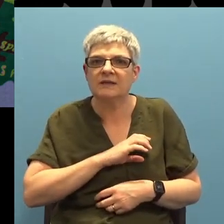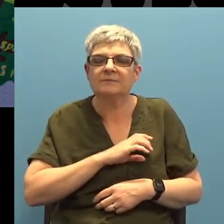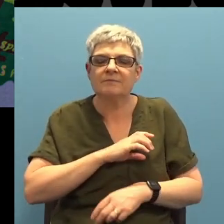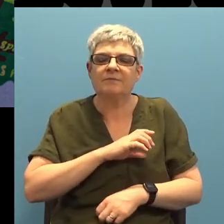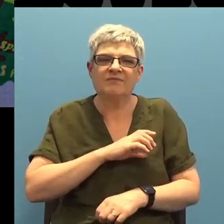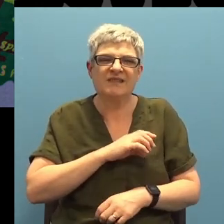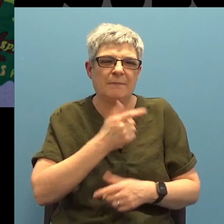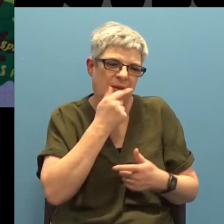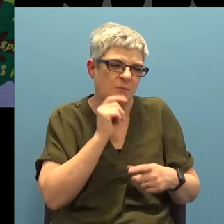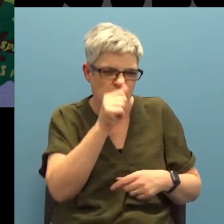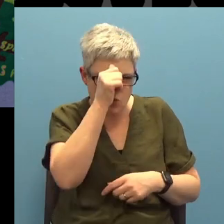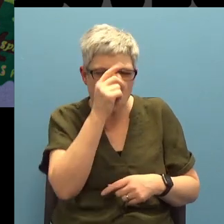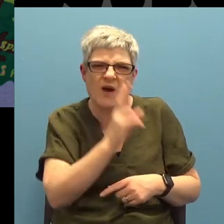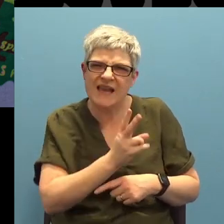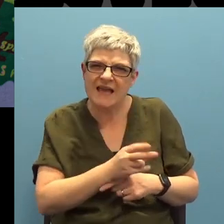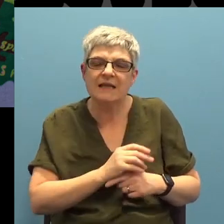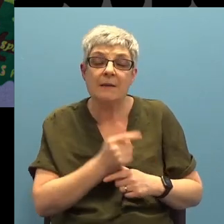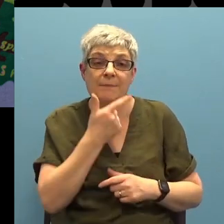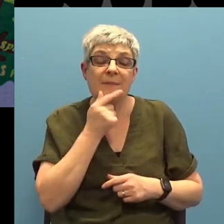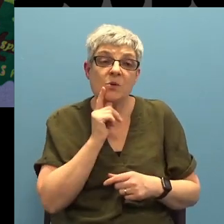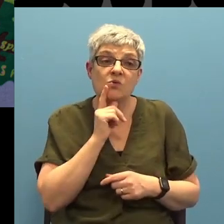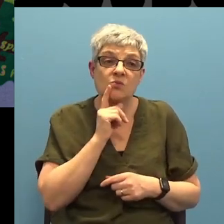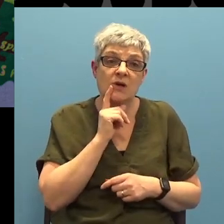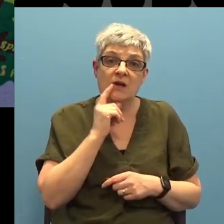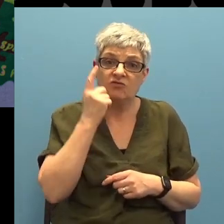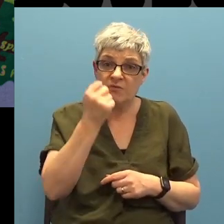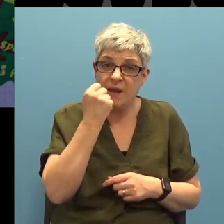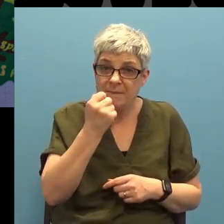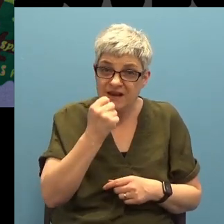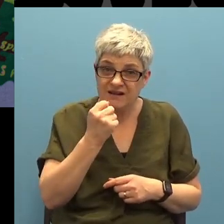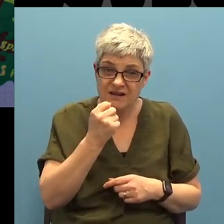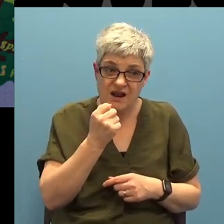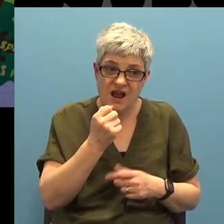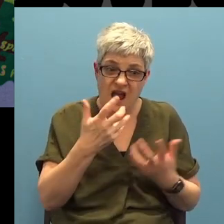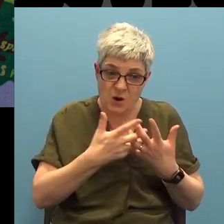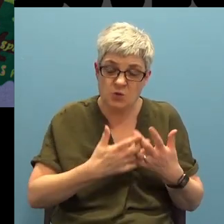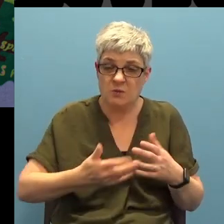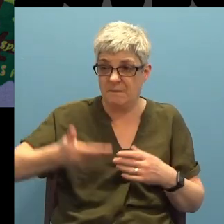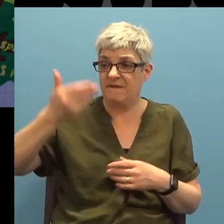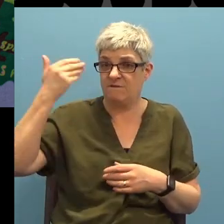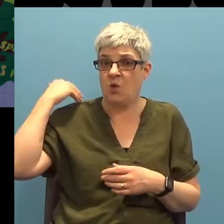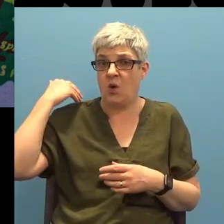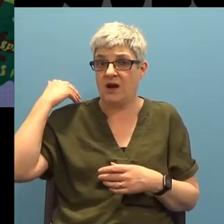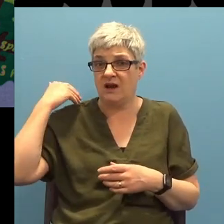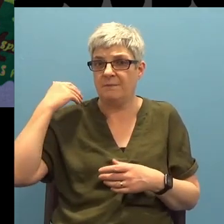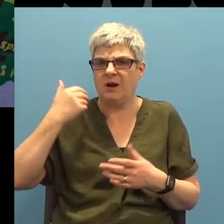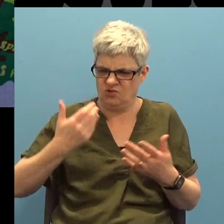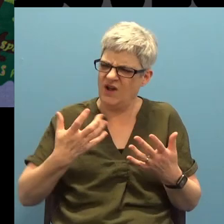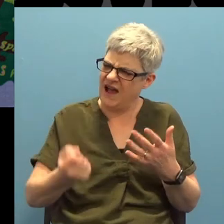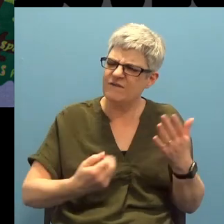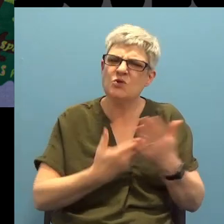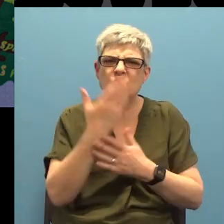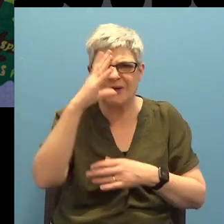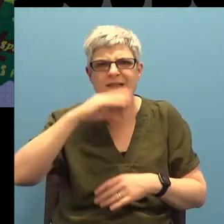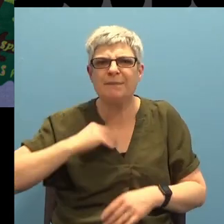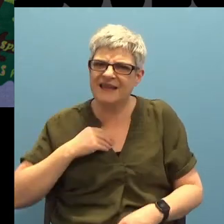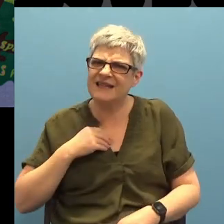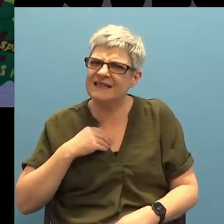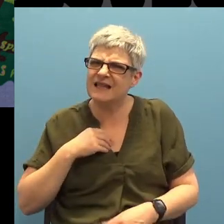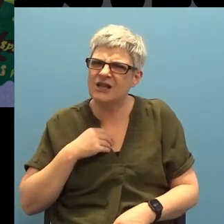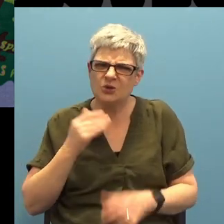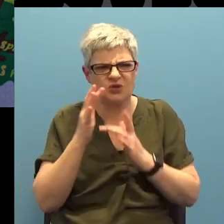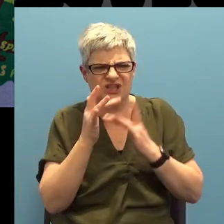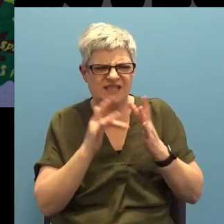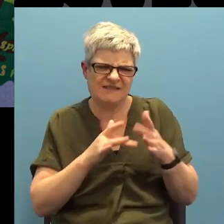And people still remember how you were before you experienced all the stuff you did when you were away. So I can kind of get how Jesus must have been